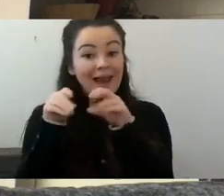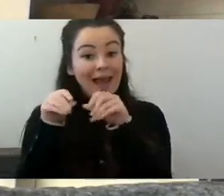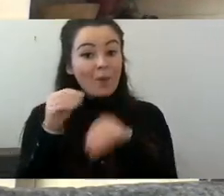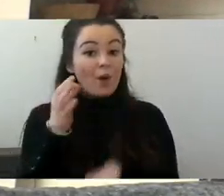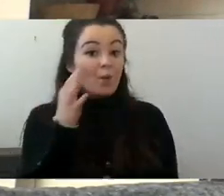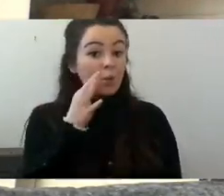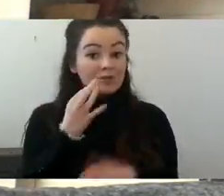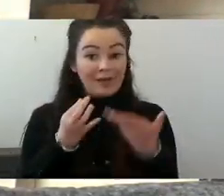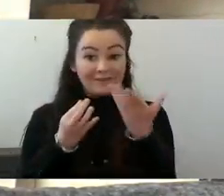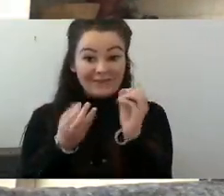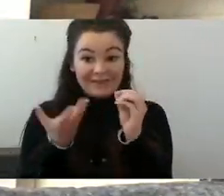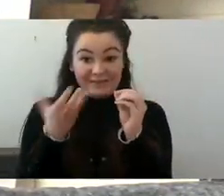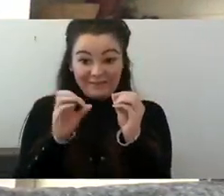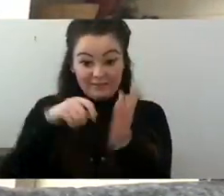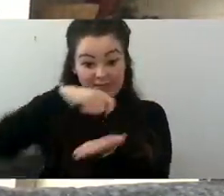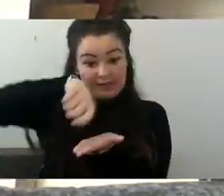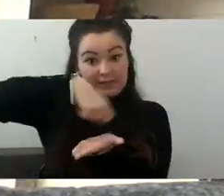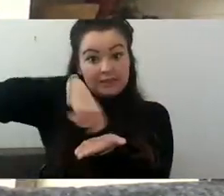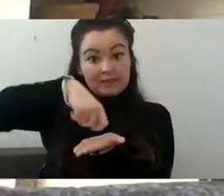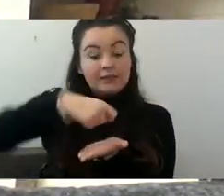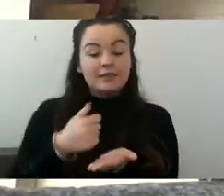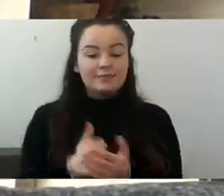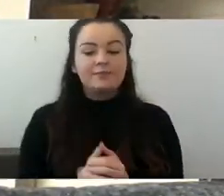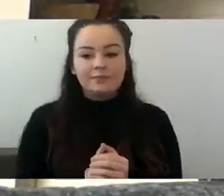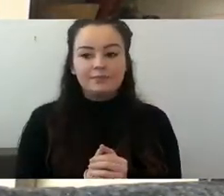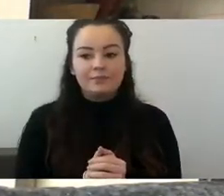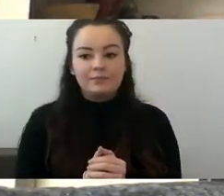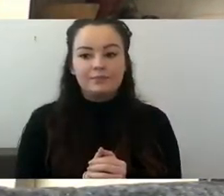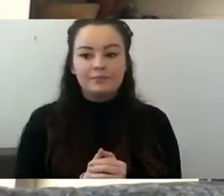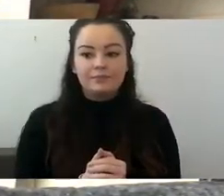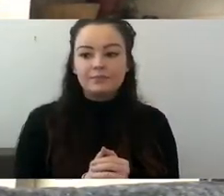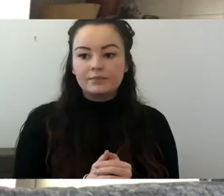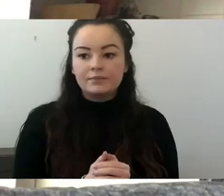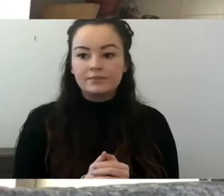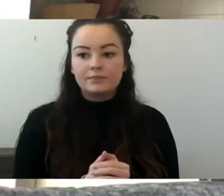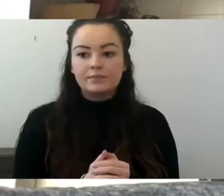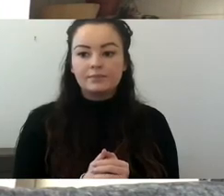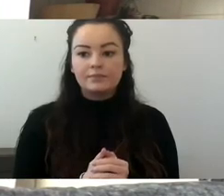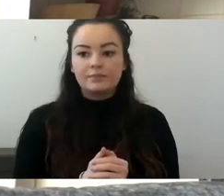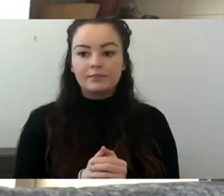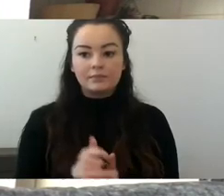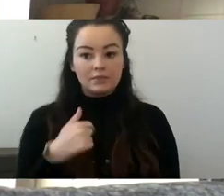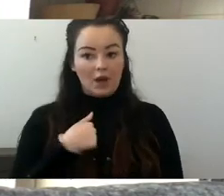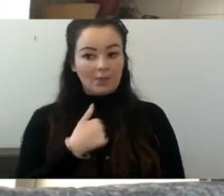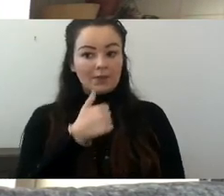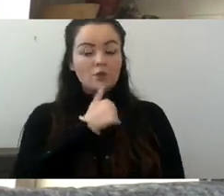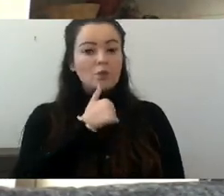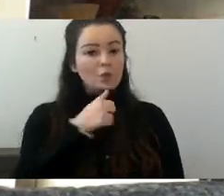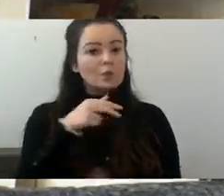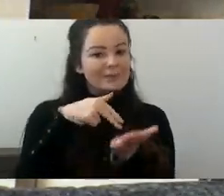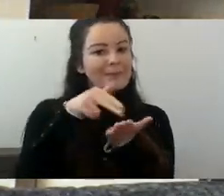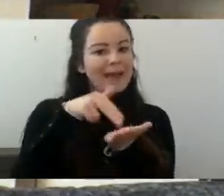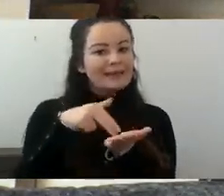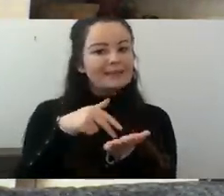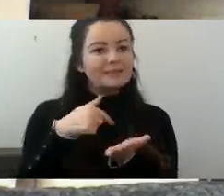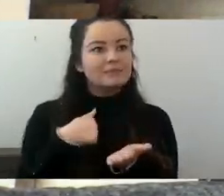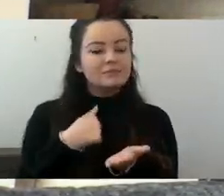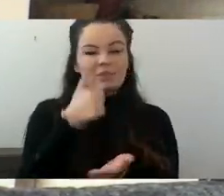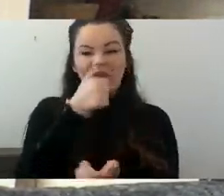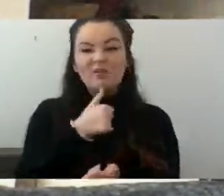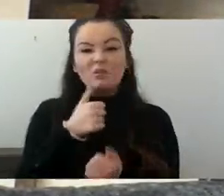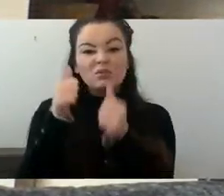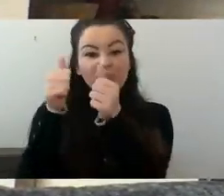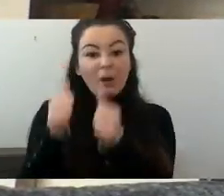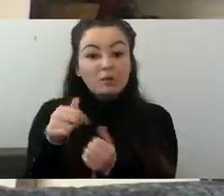of flour and water to create an adhesive. I'm going to use some paint, so poster